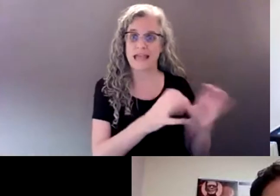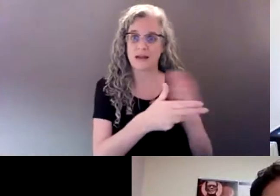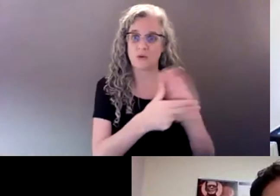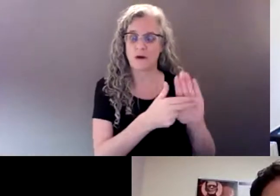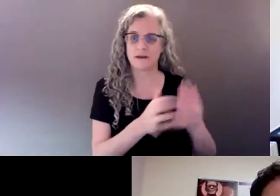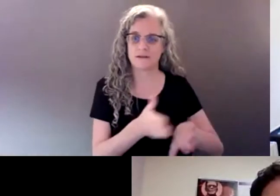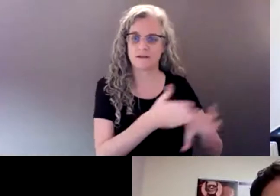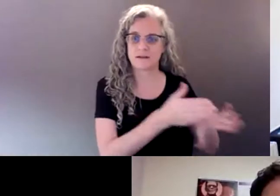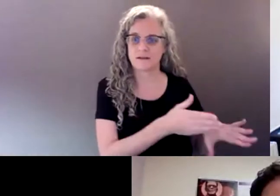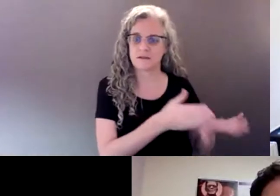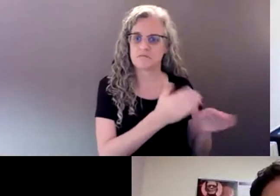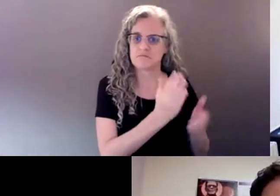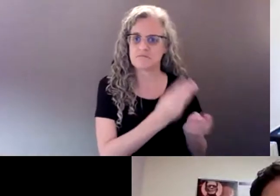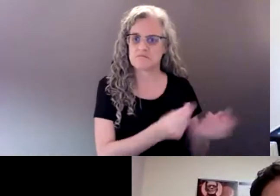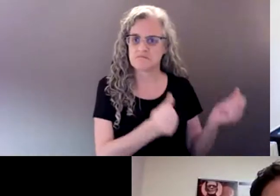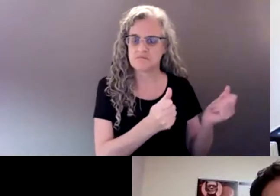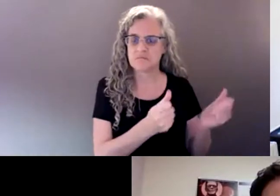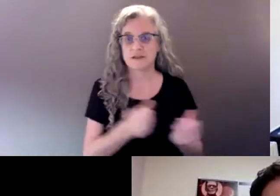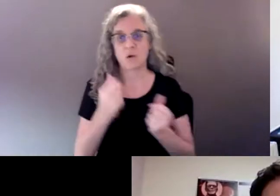the question of color in North America